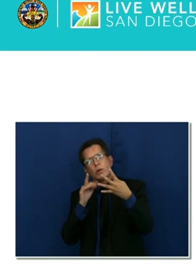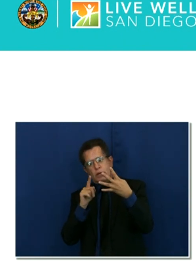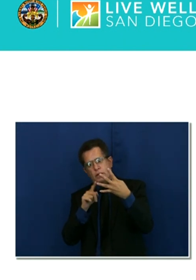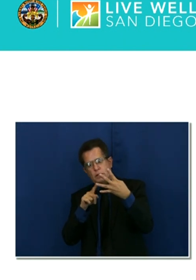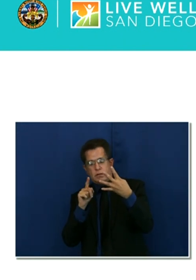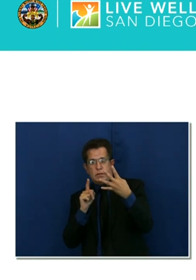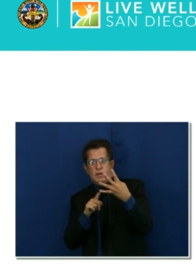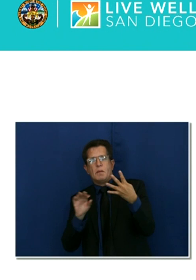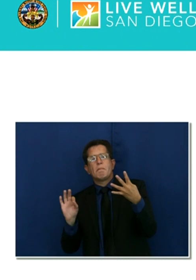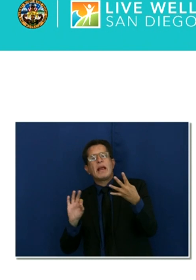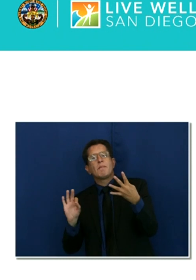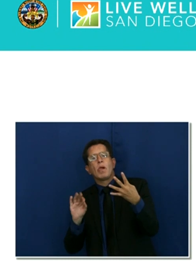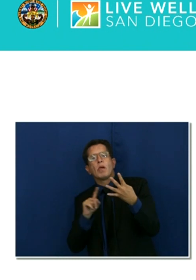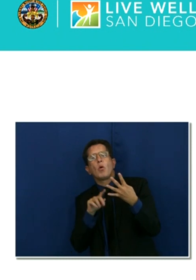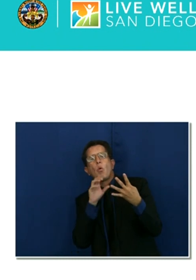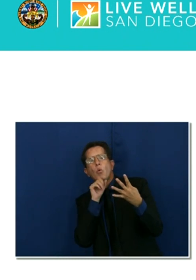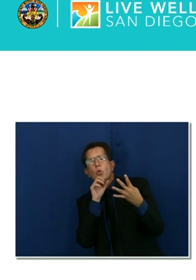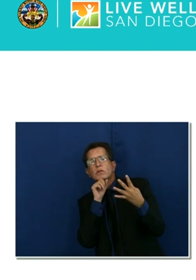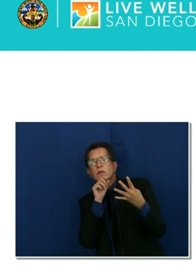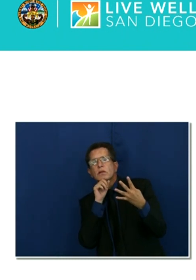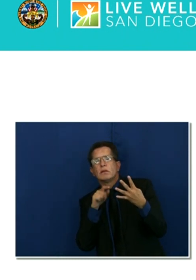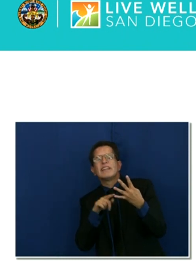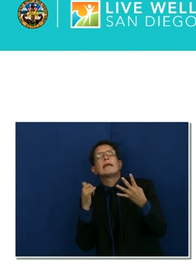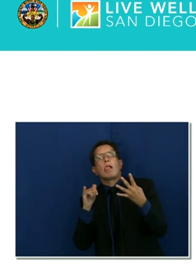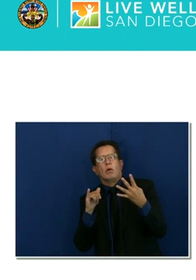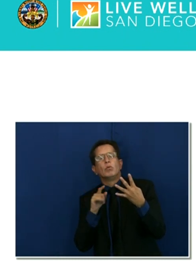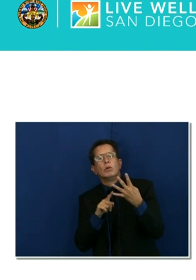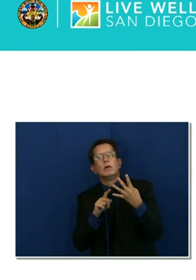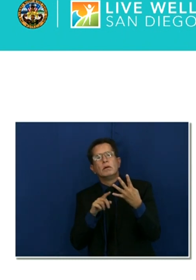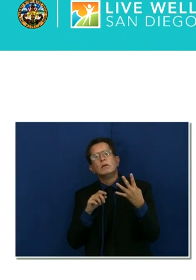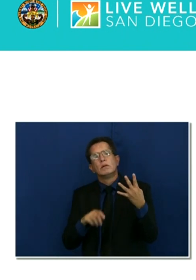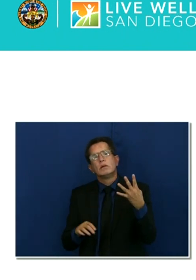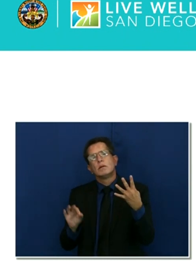and minimal is the yellow tier.